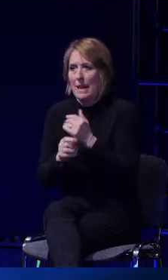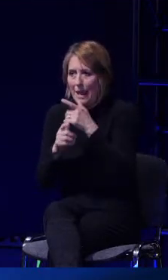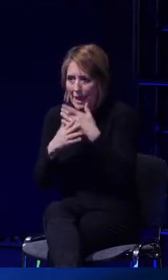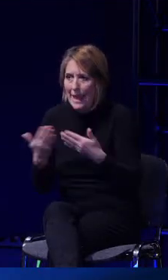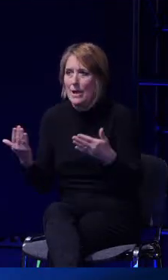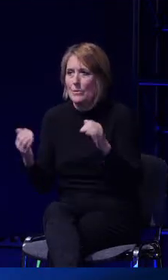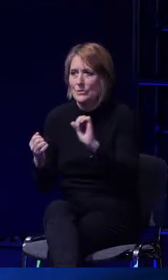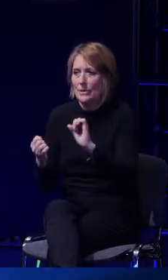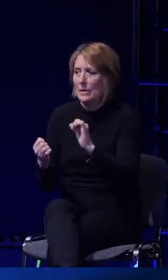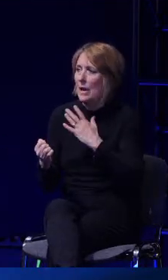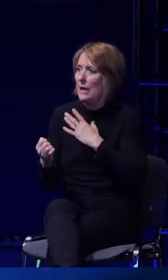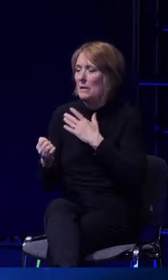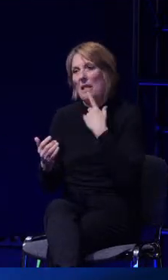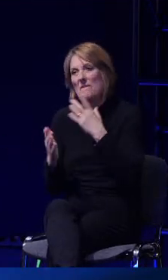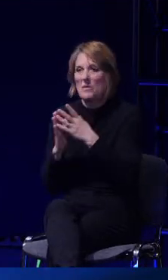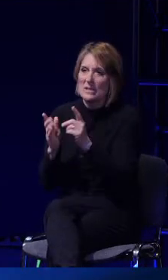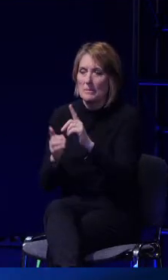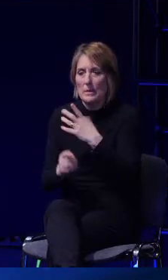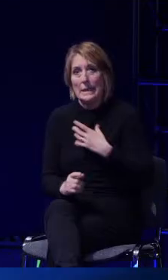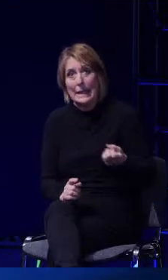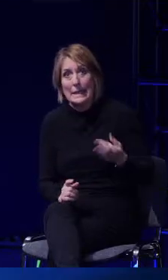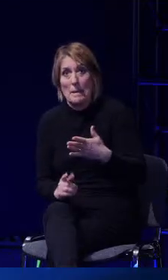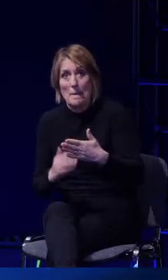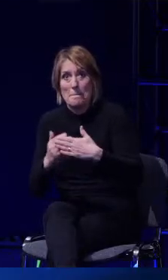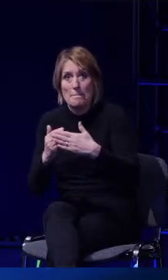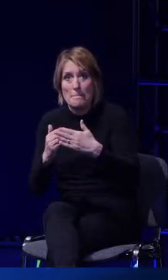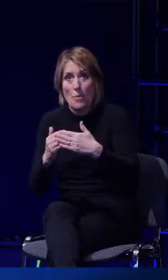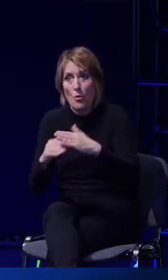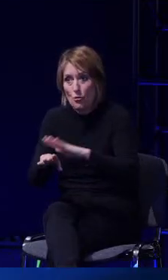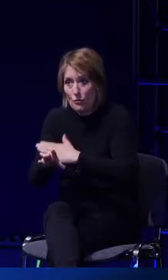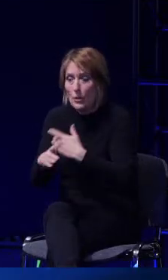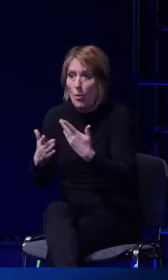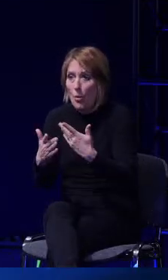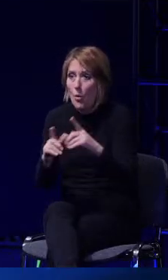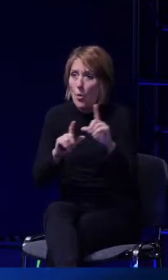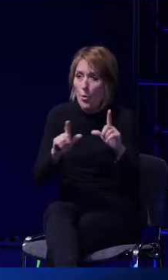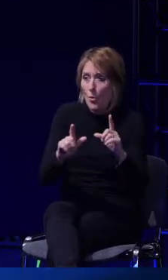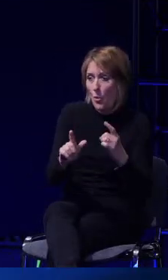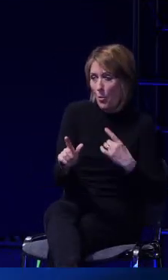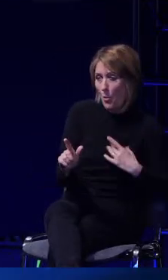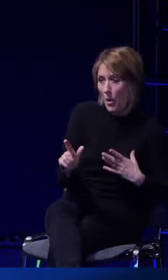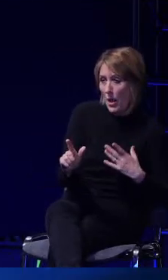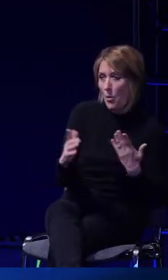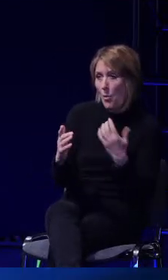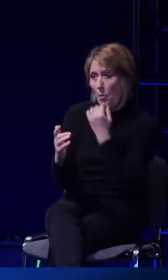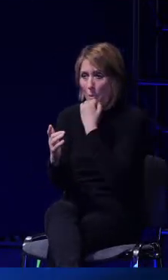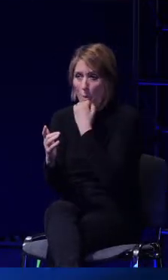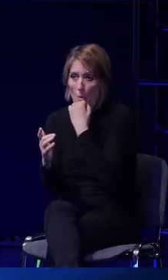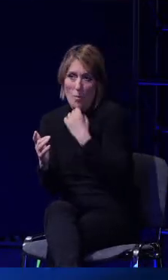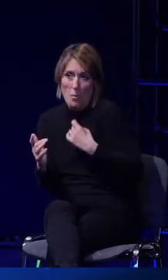because you know exactly what that green does. Or you know what the cool white does, you know what the warm white does. And then you start